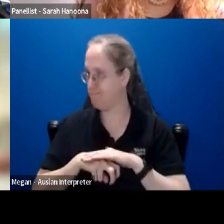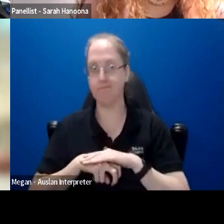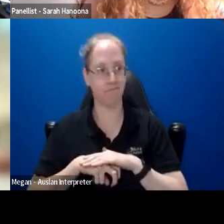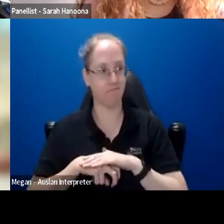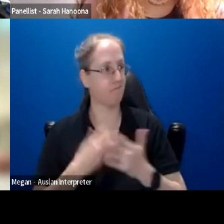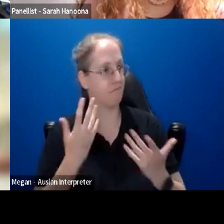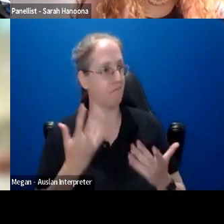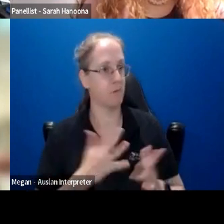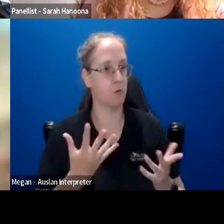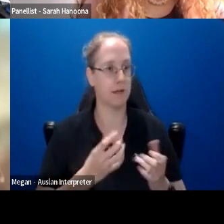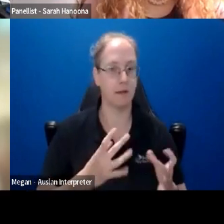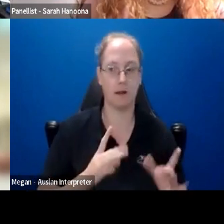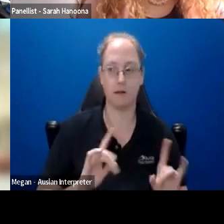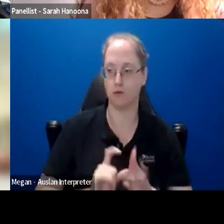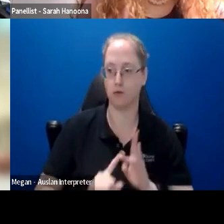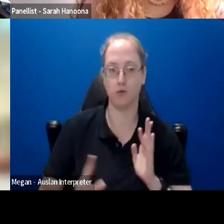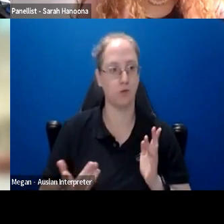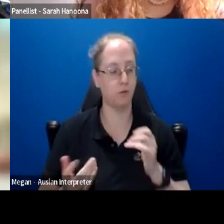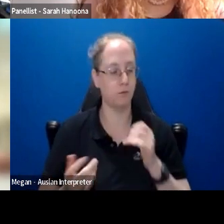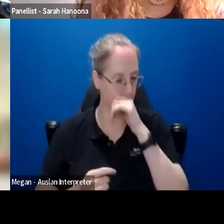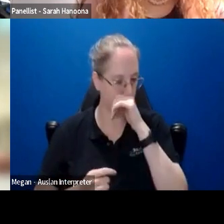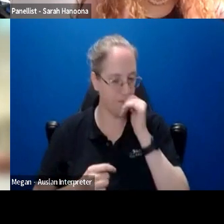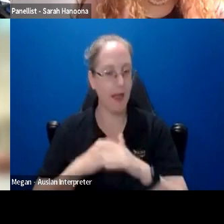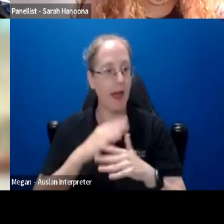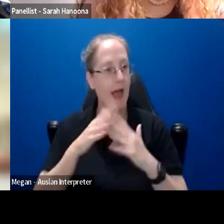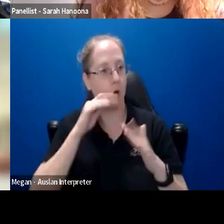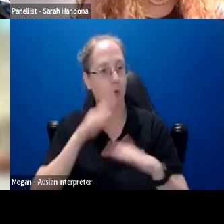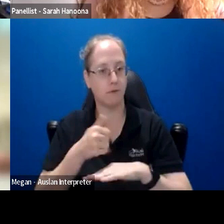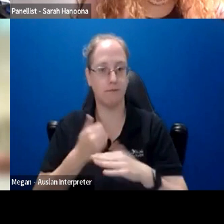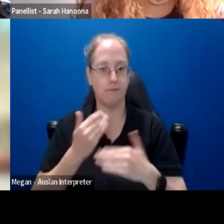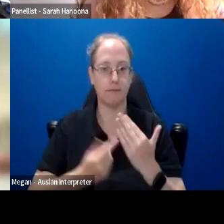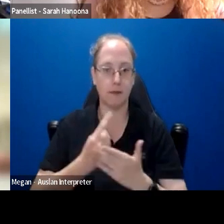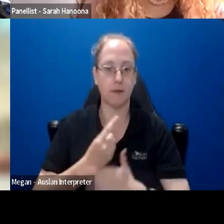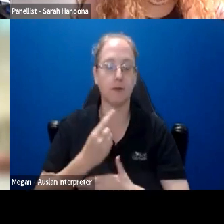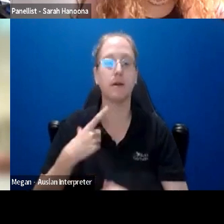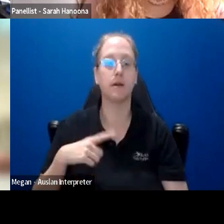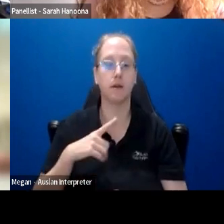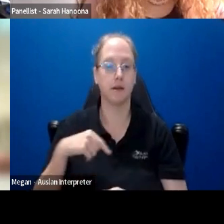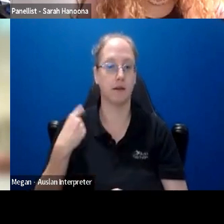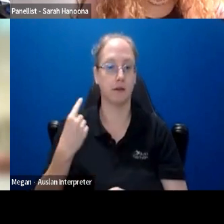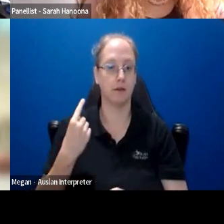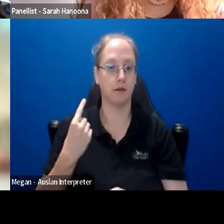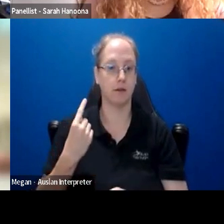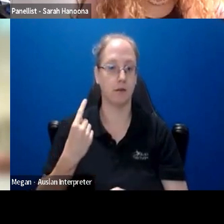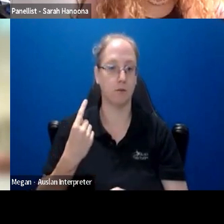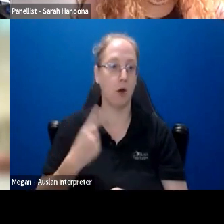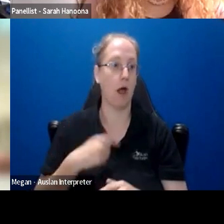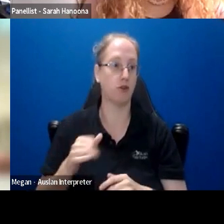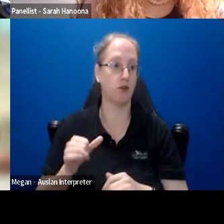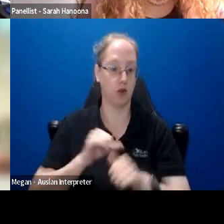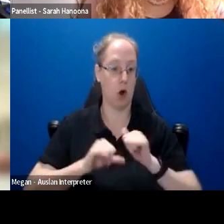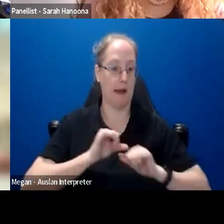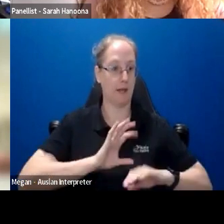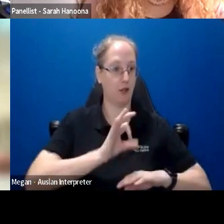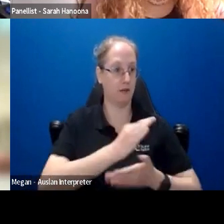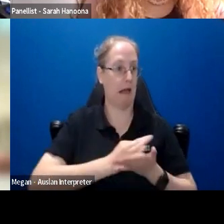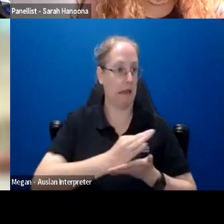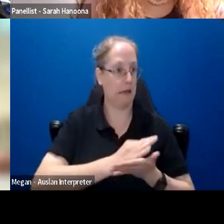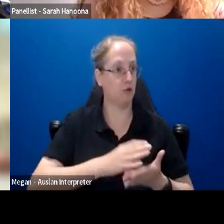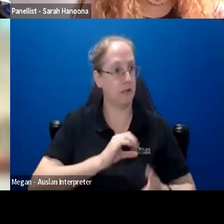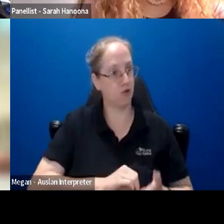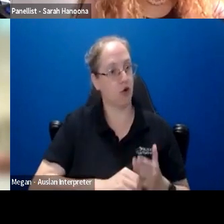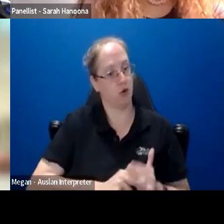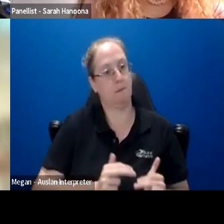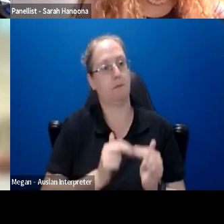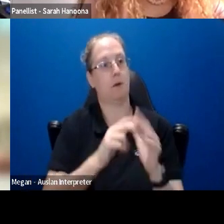start from and how it's all going to go because we've all come back to, you know, we have to all start back from zero. So to see that I'm not